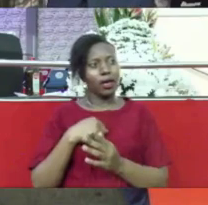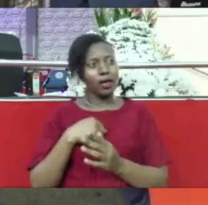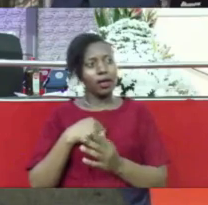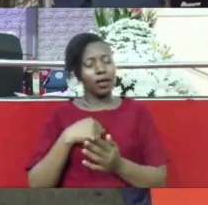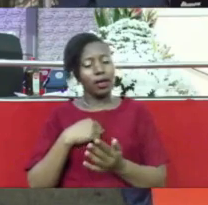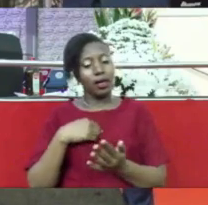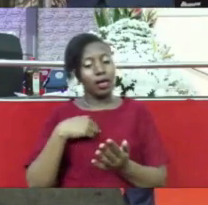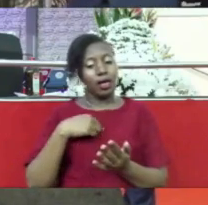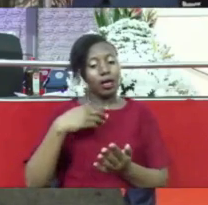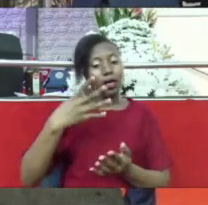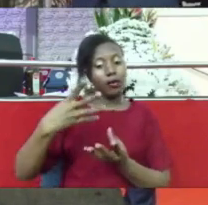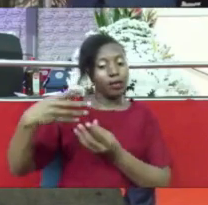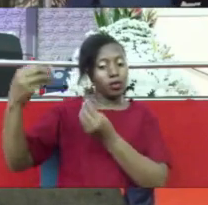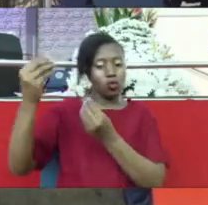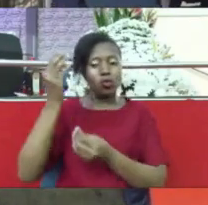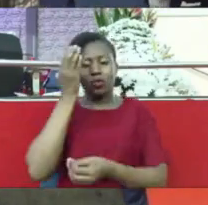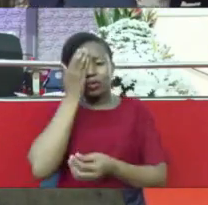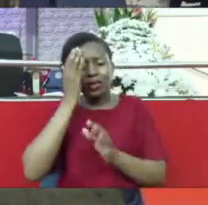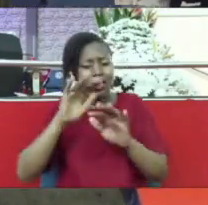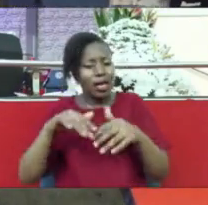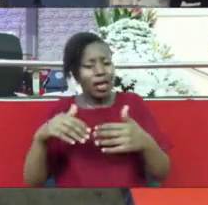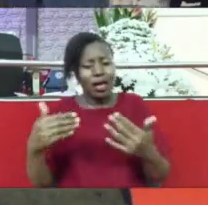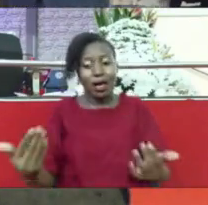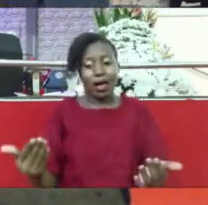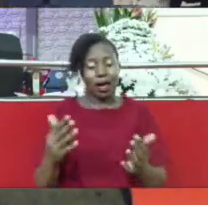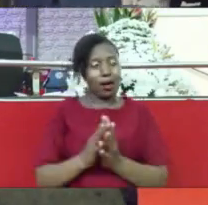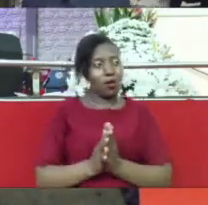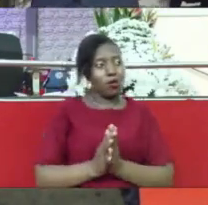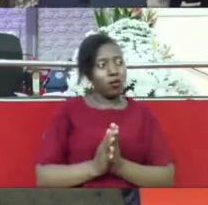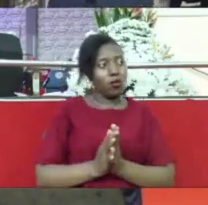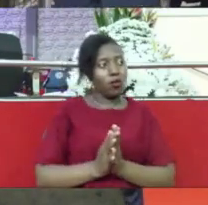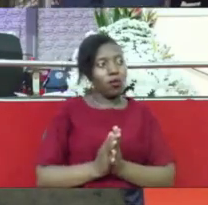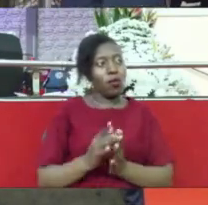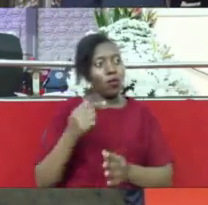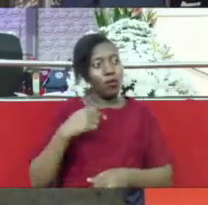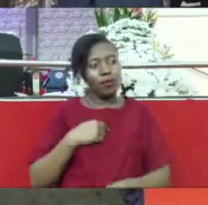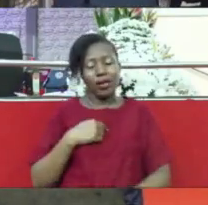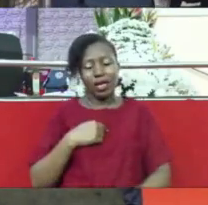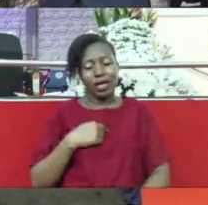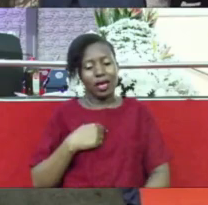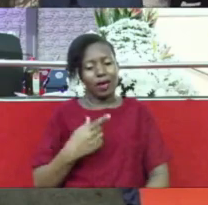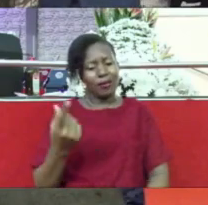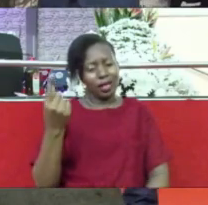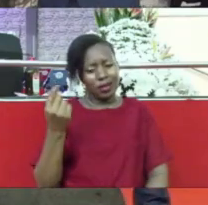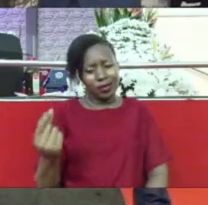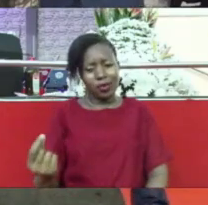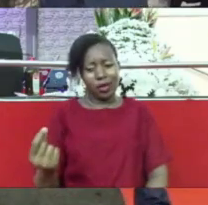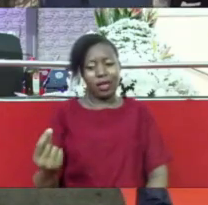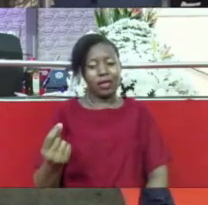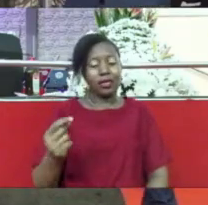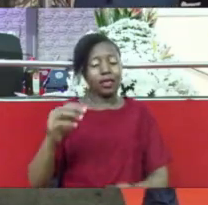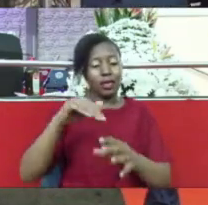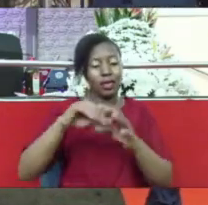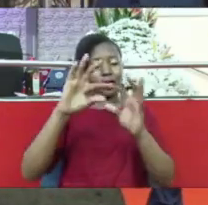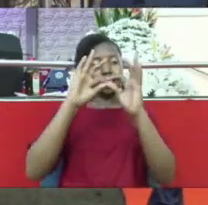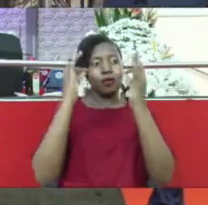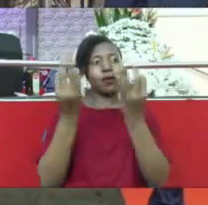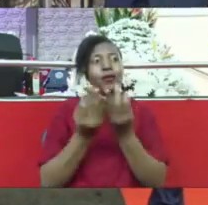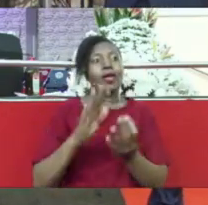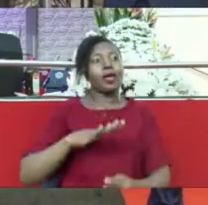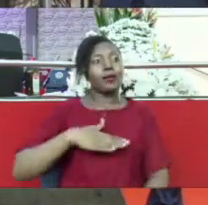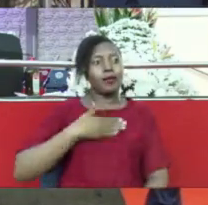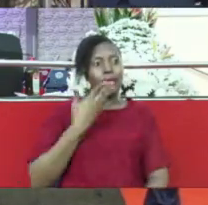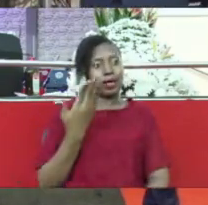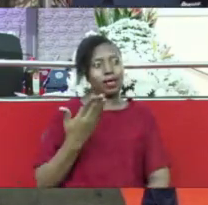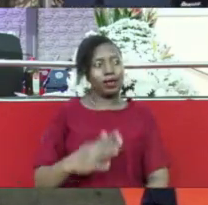Israel namna gani? My clan is the weakest in Manasseh and I am the least in my family. Tabaka langu ni ile ndogo kwenye Manasseh na mimi ni mdogo kwenye familia. Or